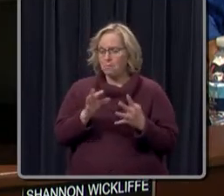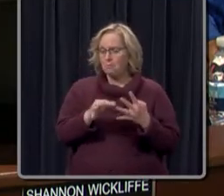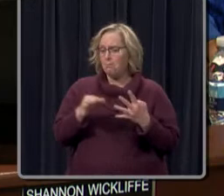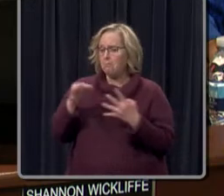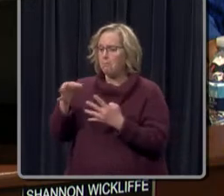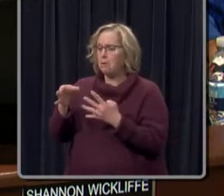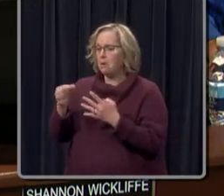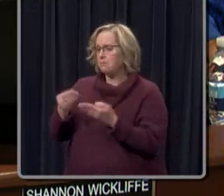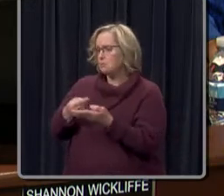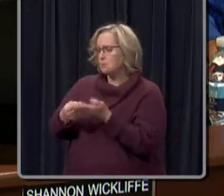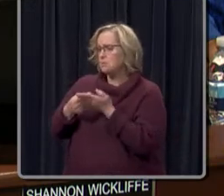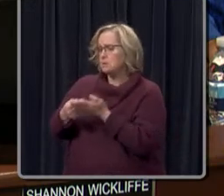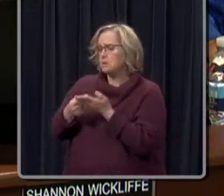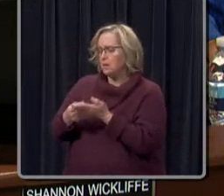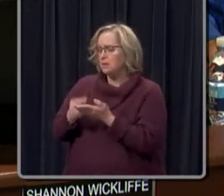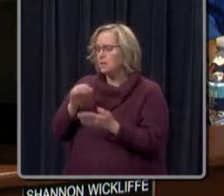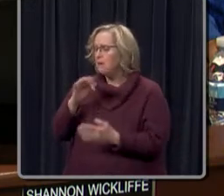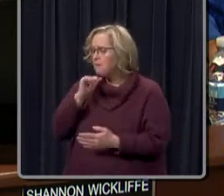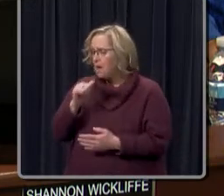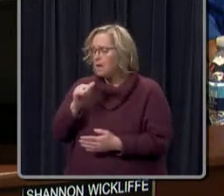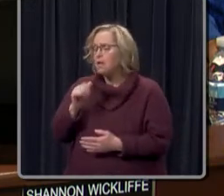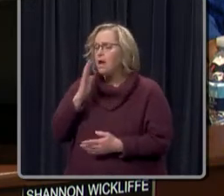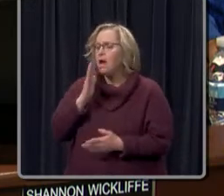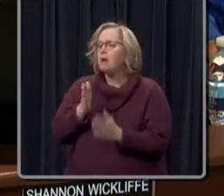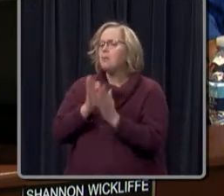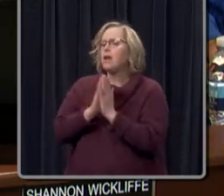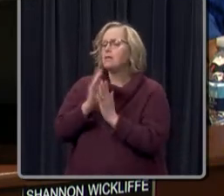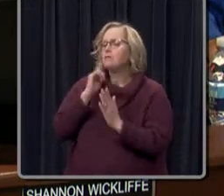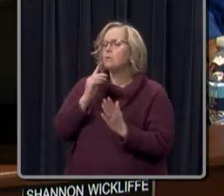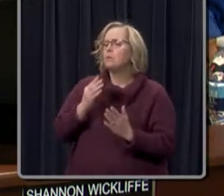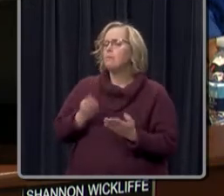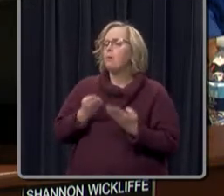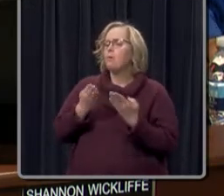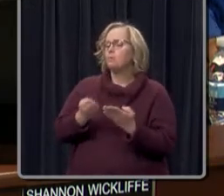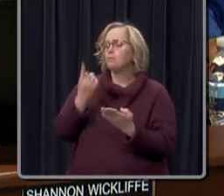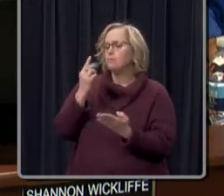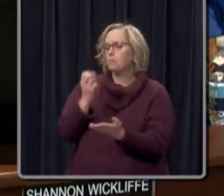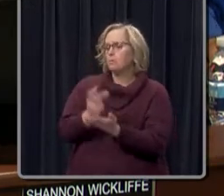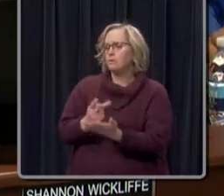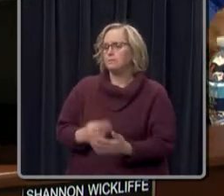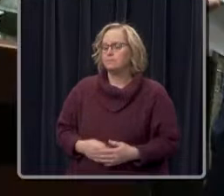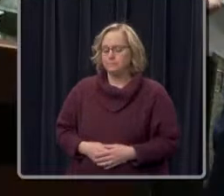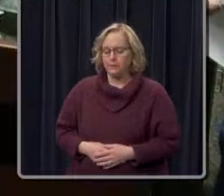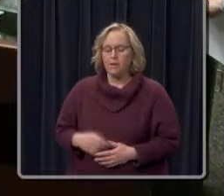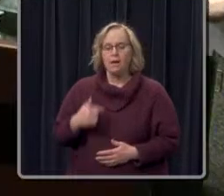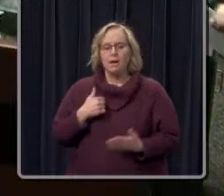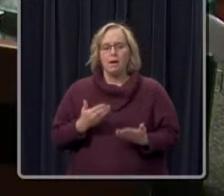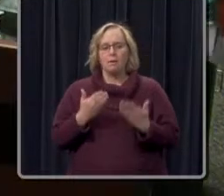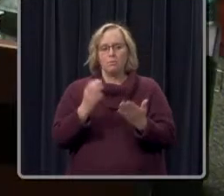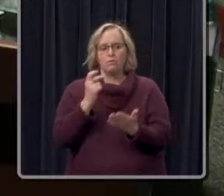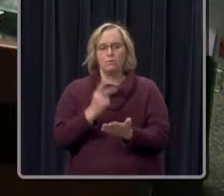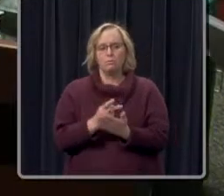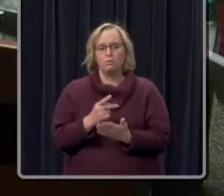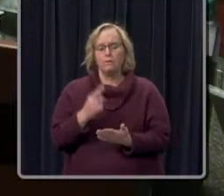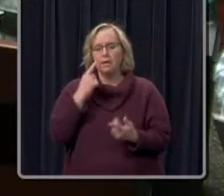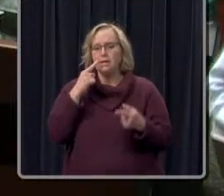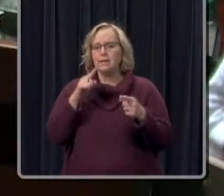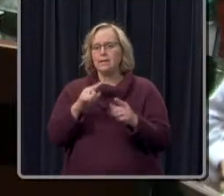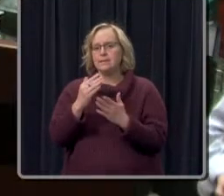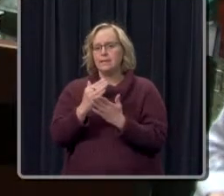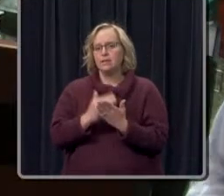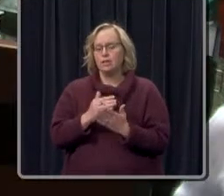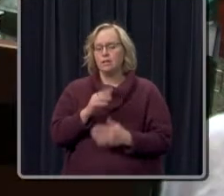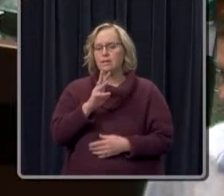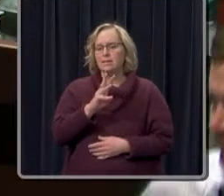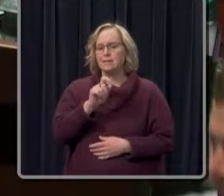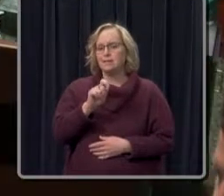the consent agenda. Otherwise, I would seek a motion for approval. I move to approve consent agenda items numbered